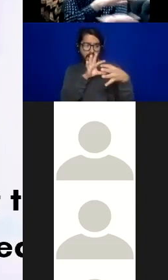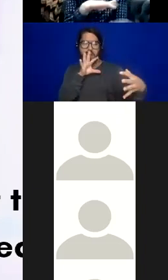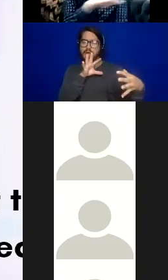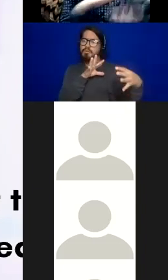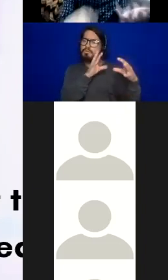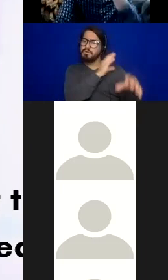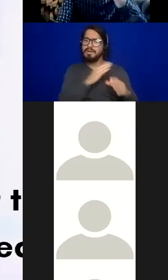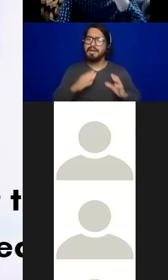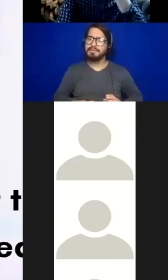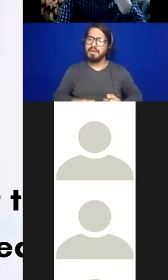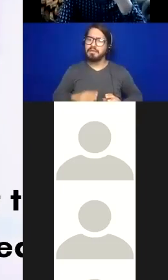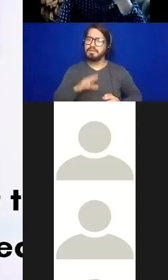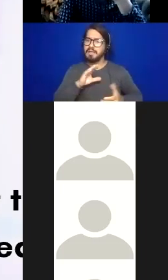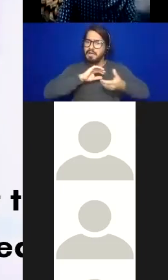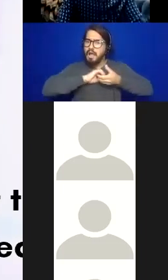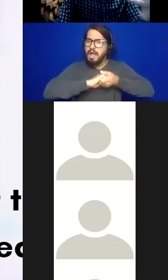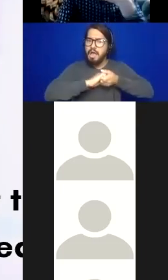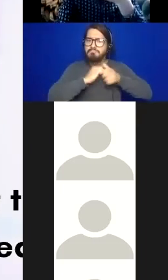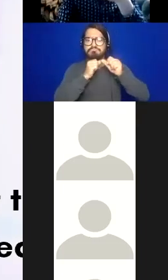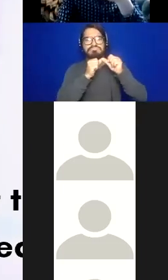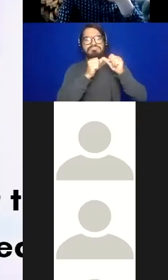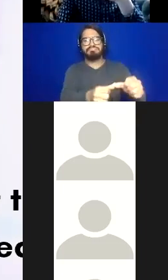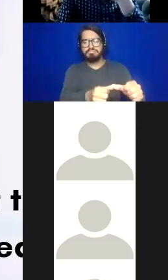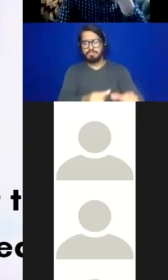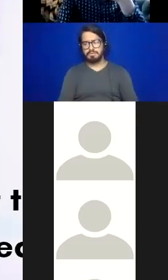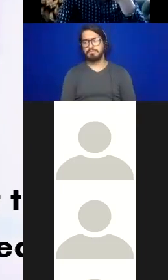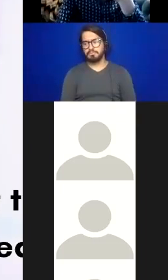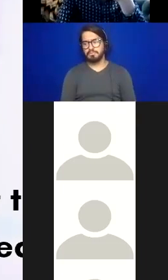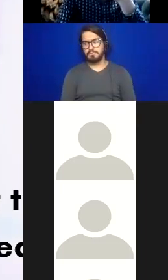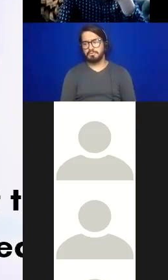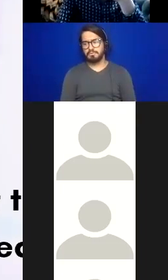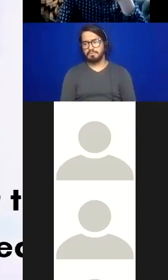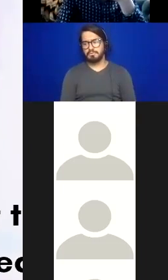the alliance that you have with them. Maybe as much, right?